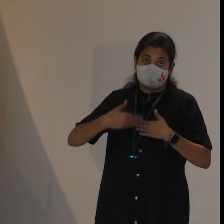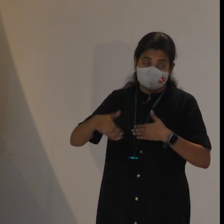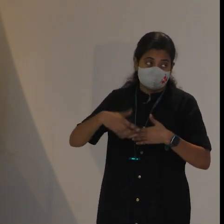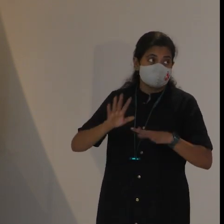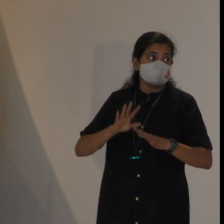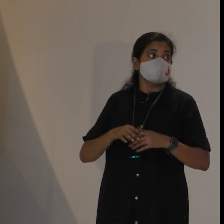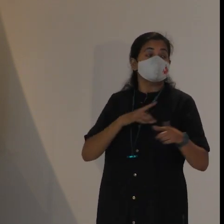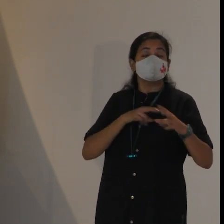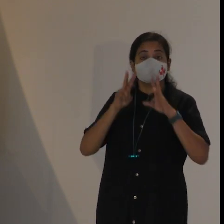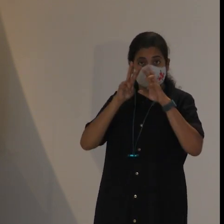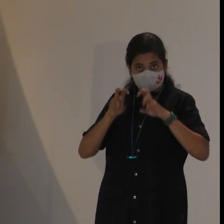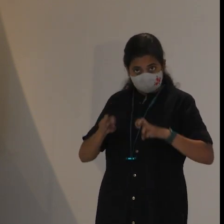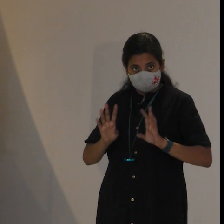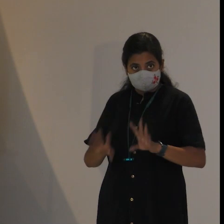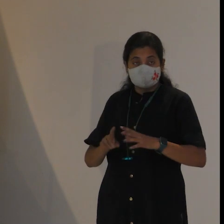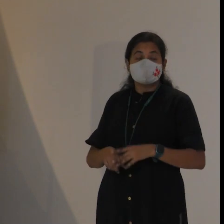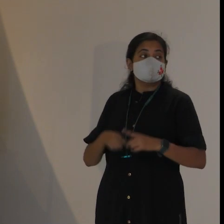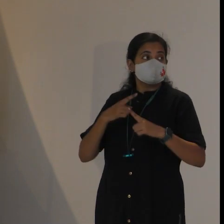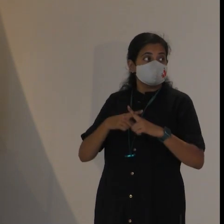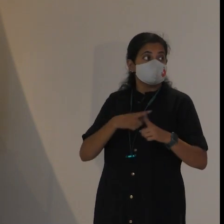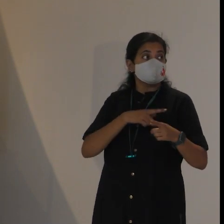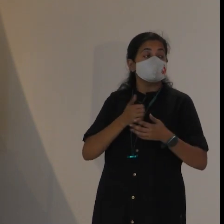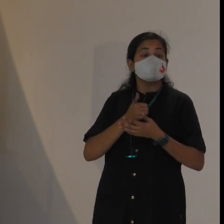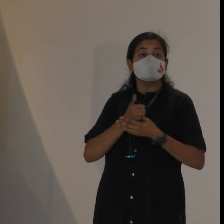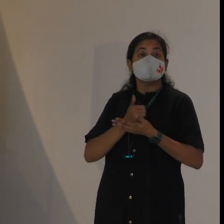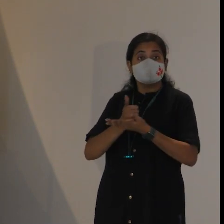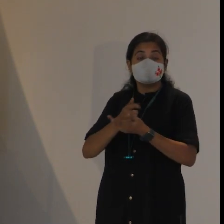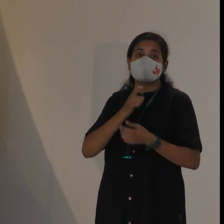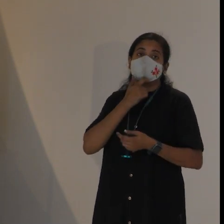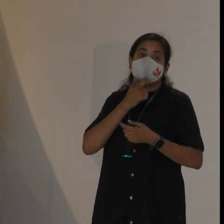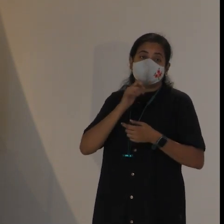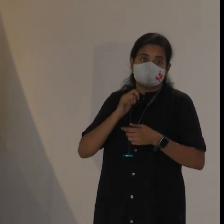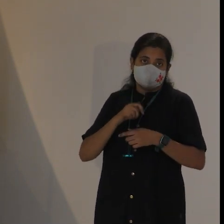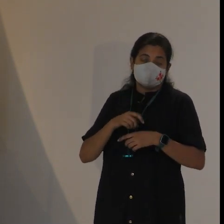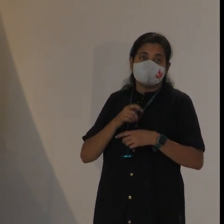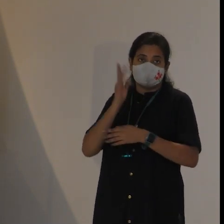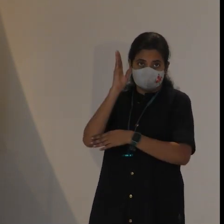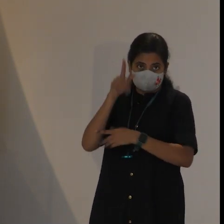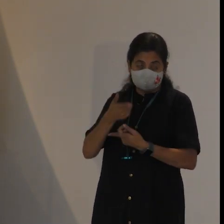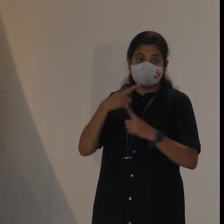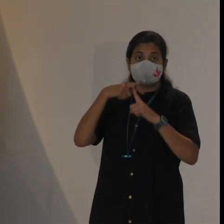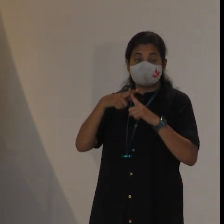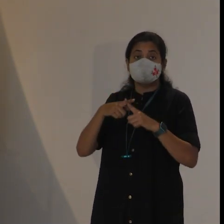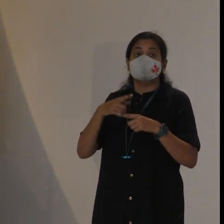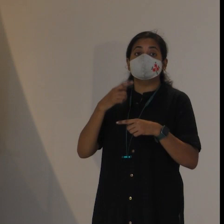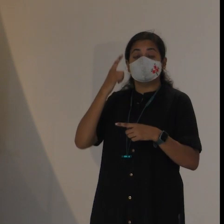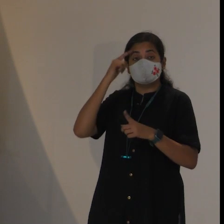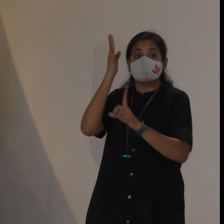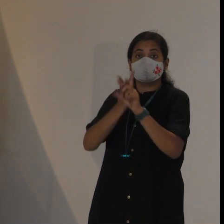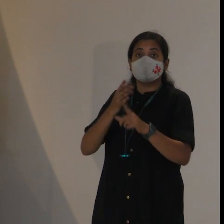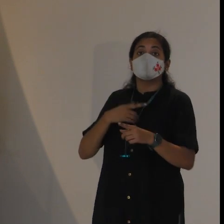He is a researcher and currently an assistant professor of English at the Indian Institute of Psychology and Research